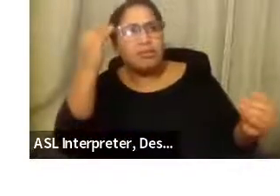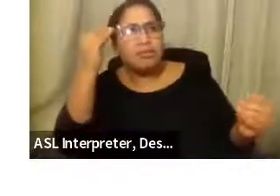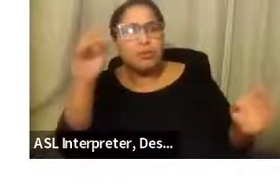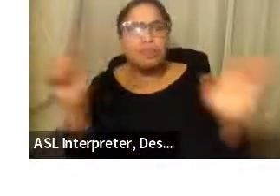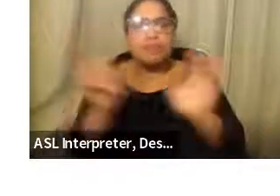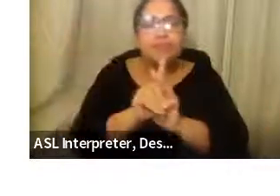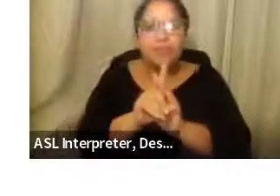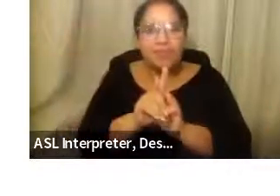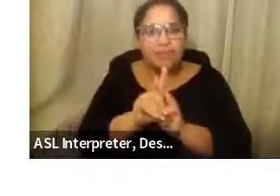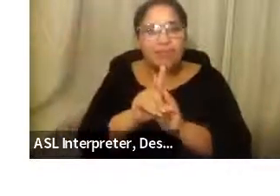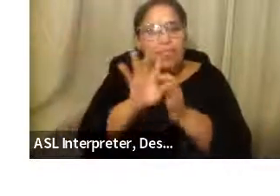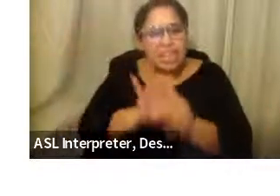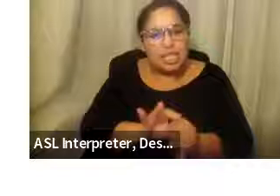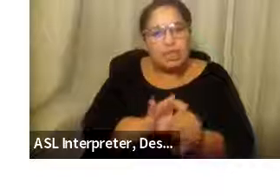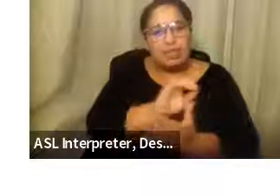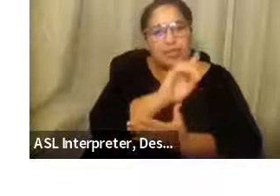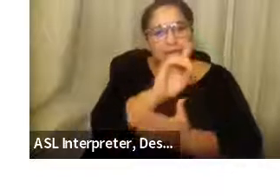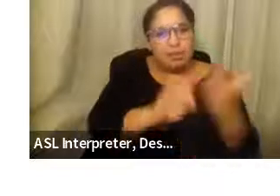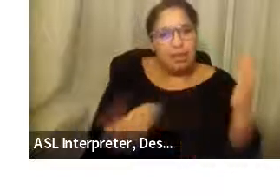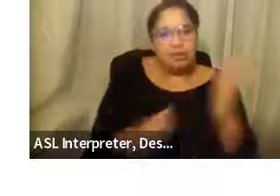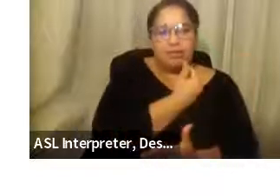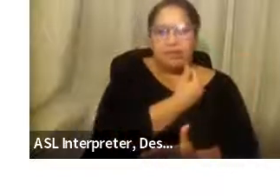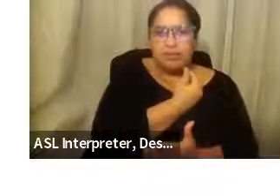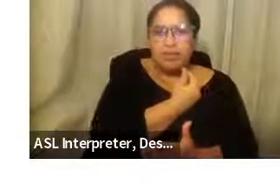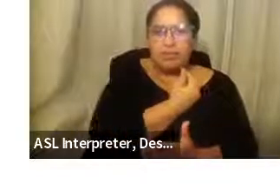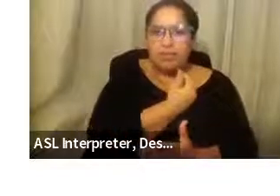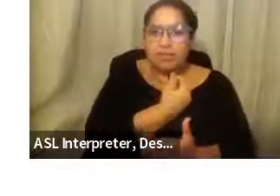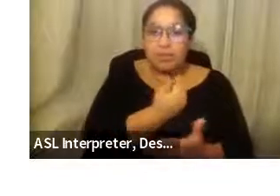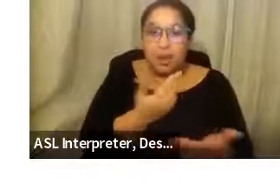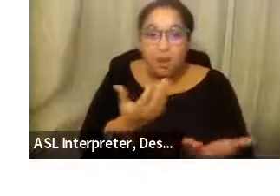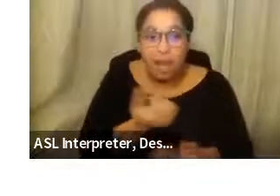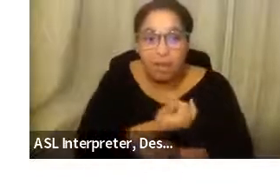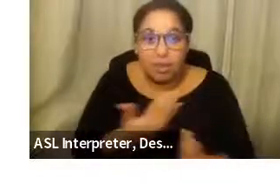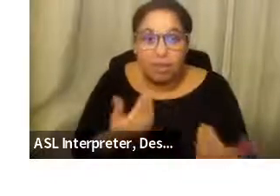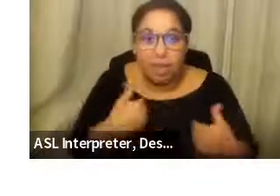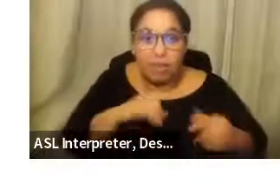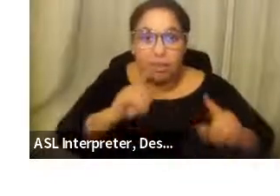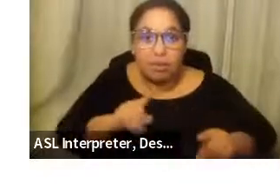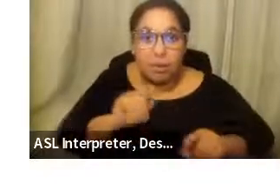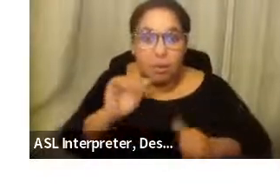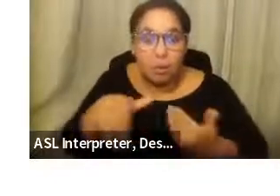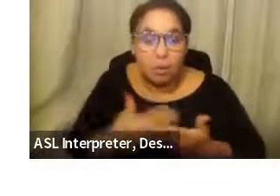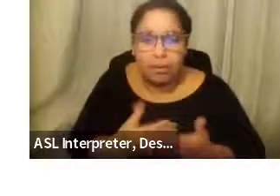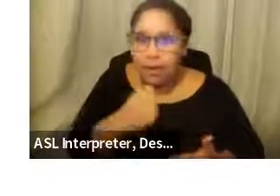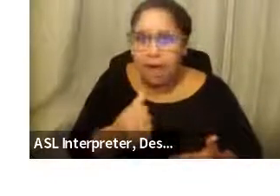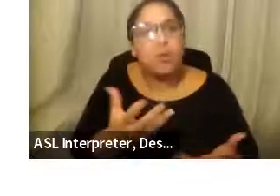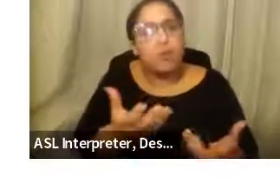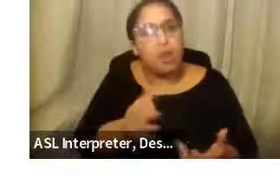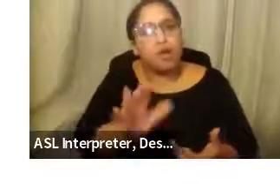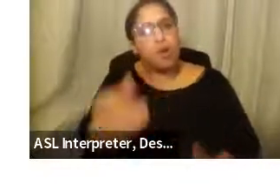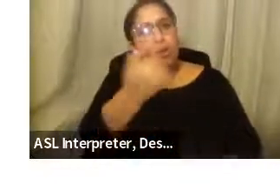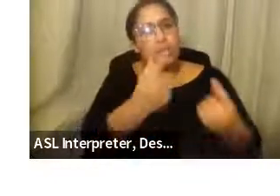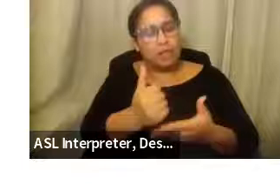redesign. So in this community meeting, we might not have all the answers, and that's okay. We want the questions to help us